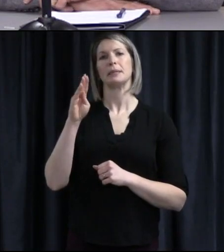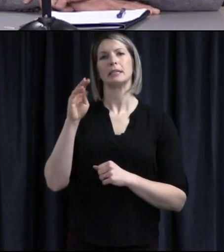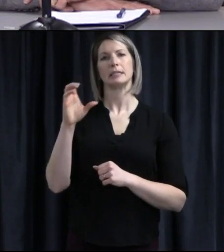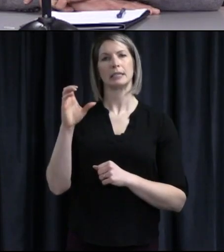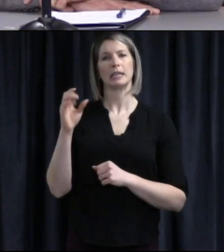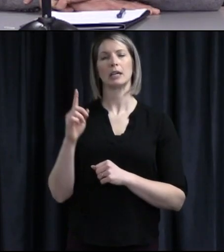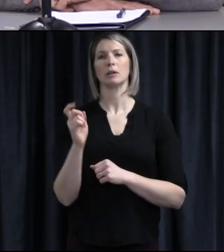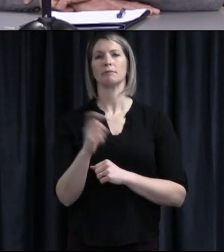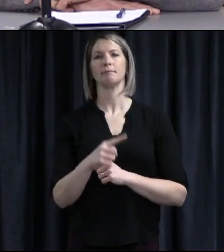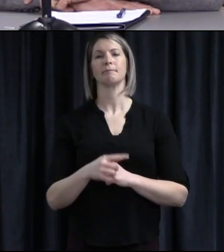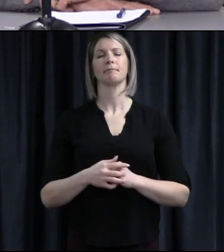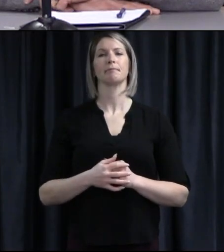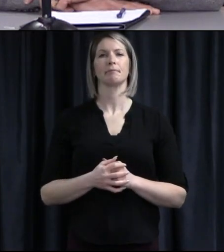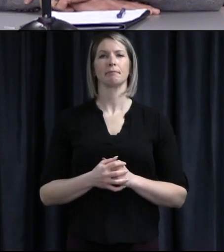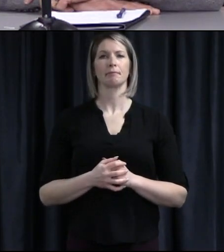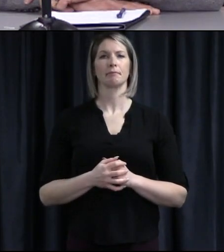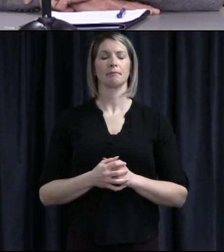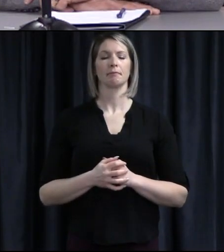go ahead.